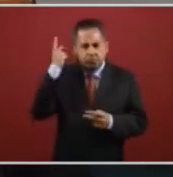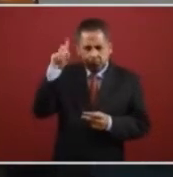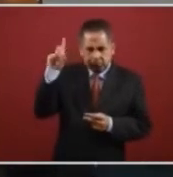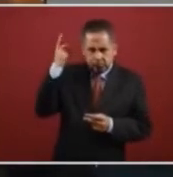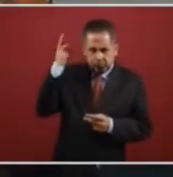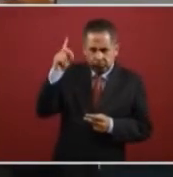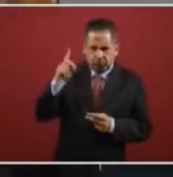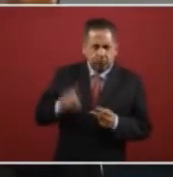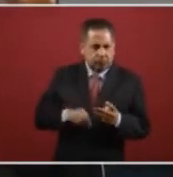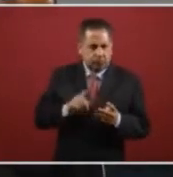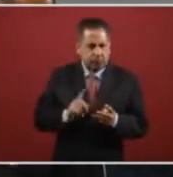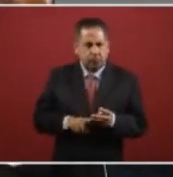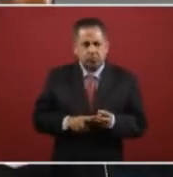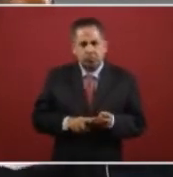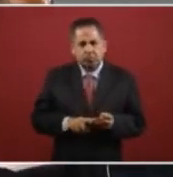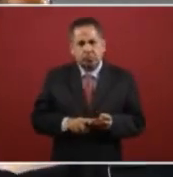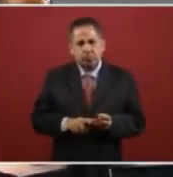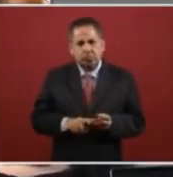Durango,